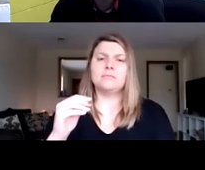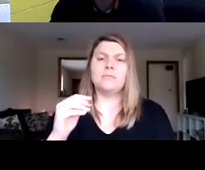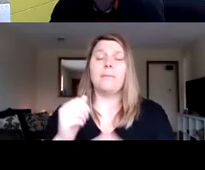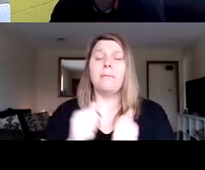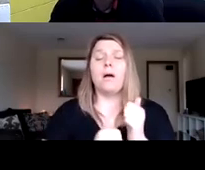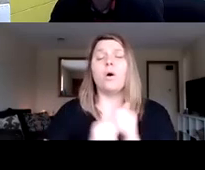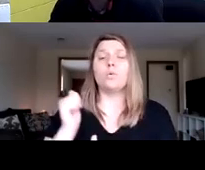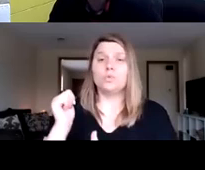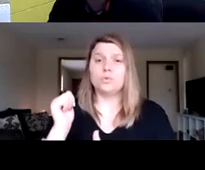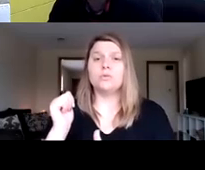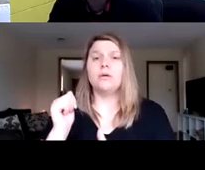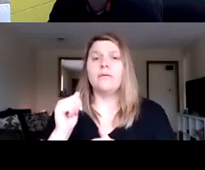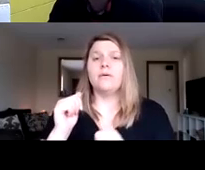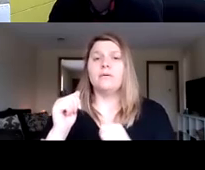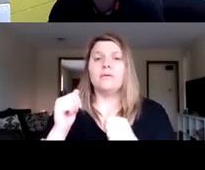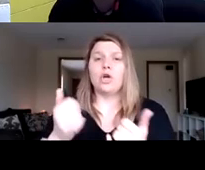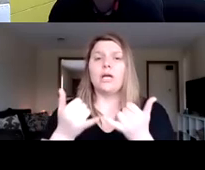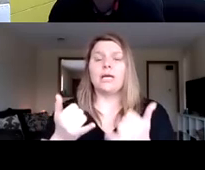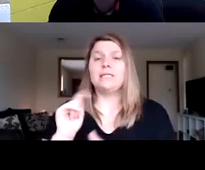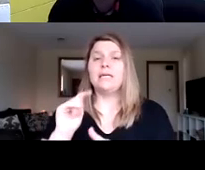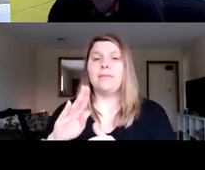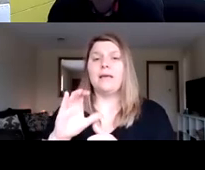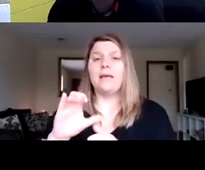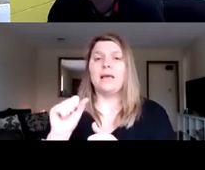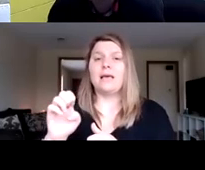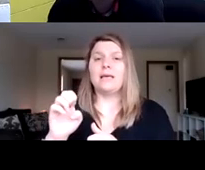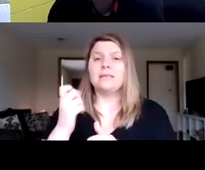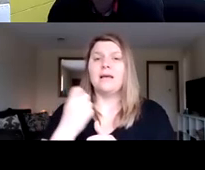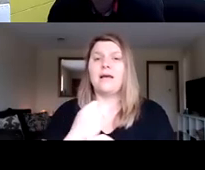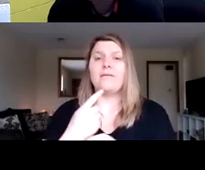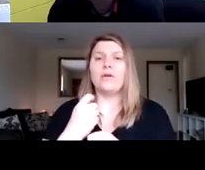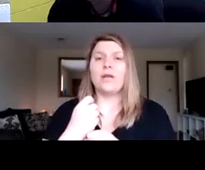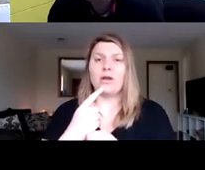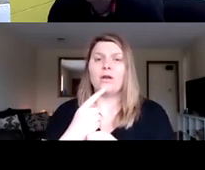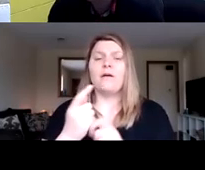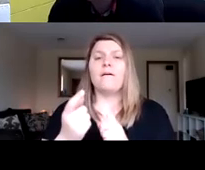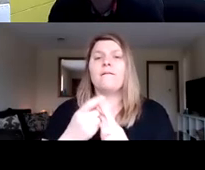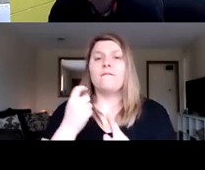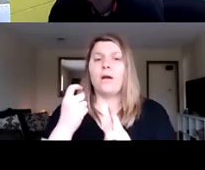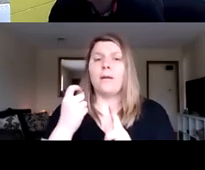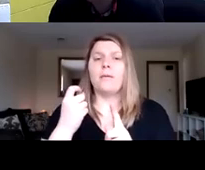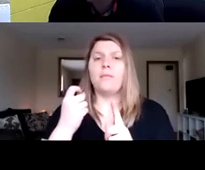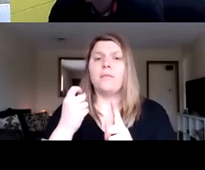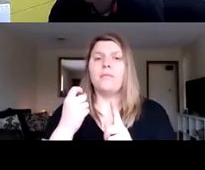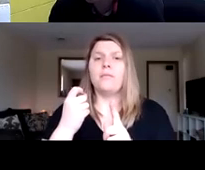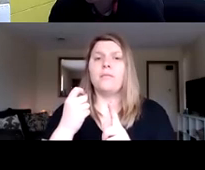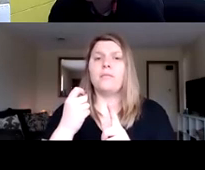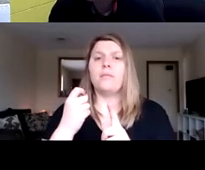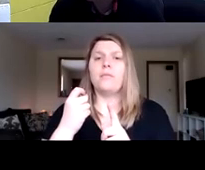of active TB cases in the county each year come